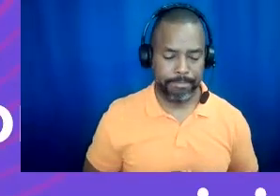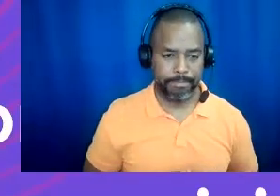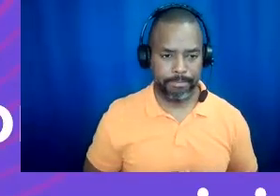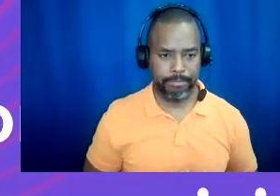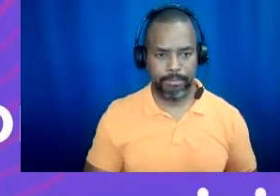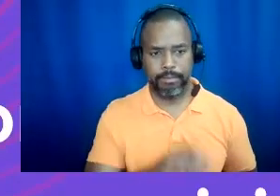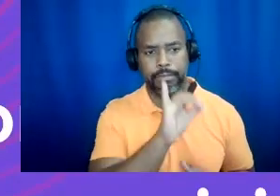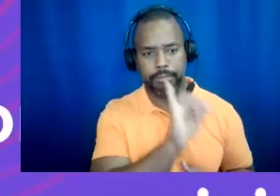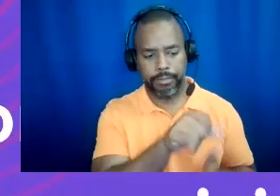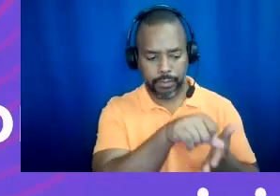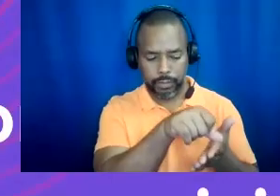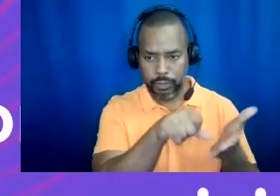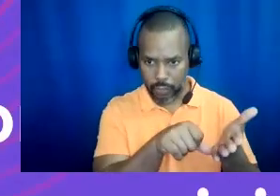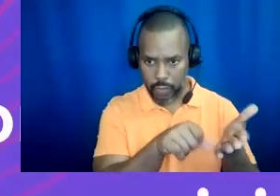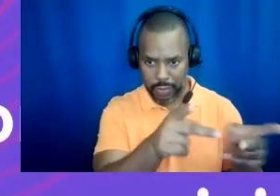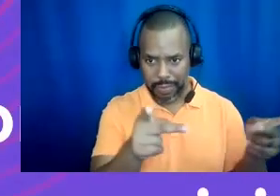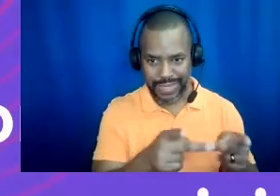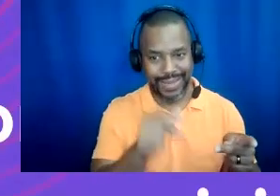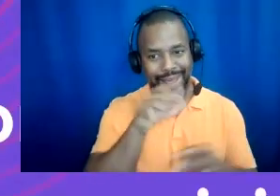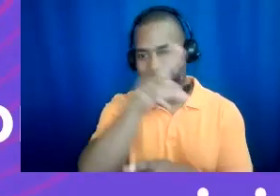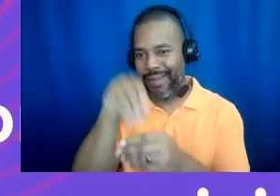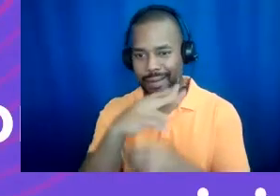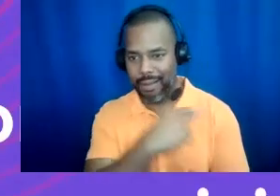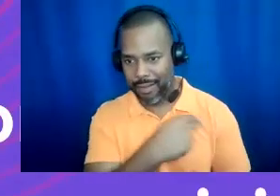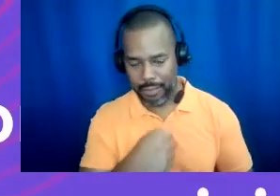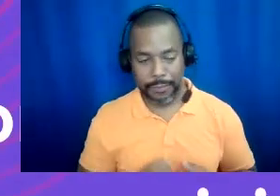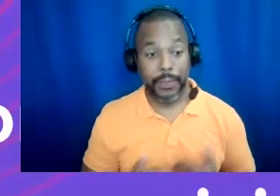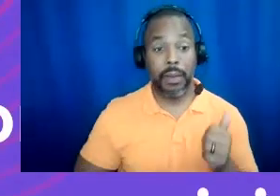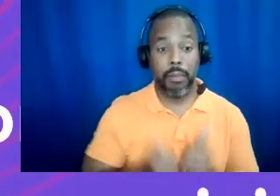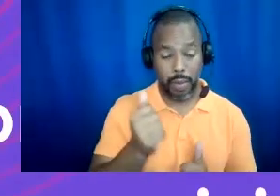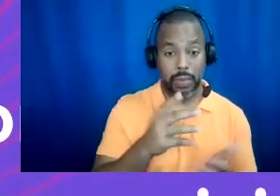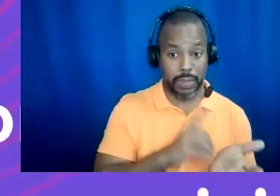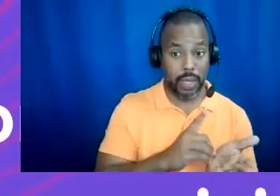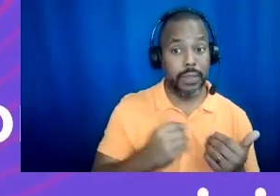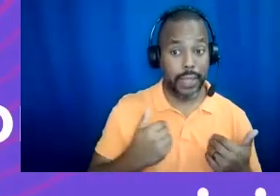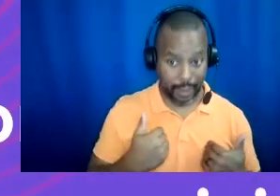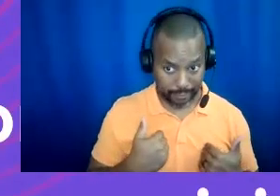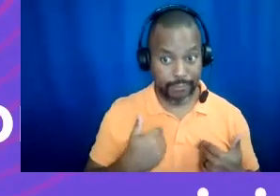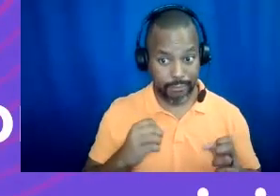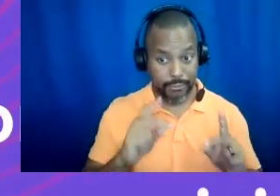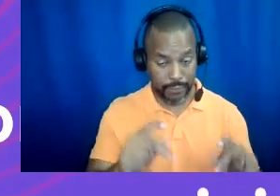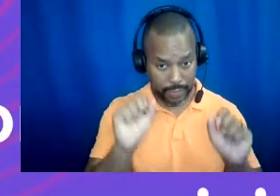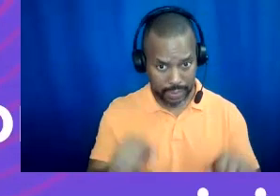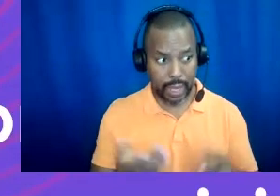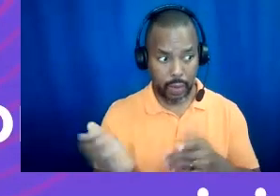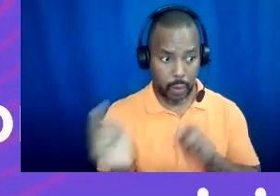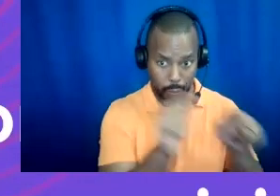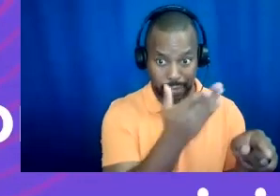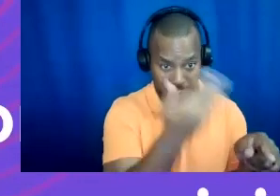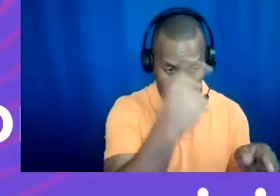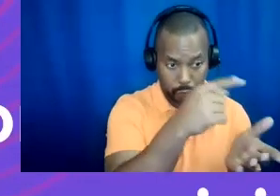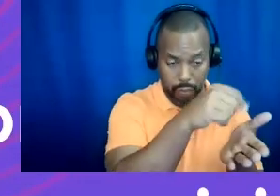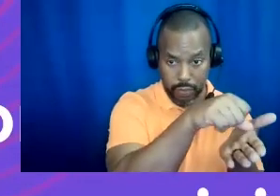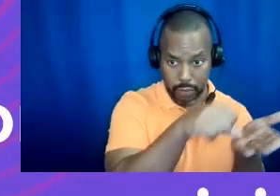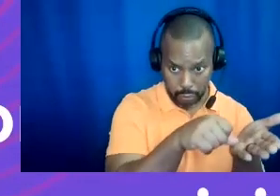are surgery centers that are outside of a hospital. Most doctors have the ability to perform surgeries at these centers. They actually have